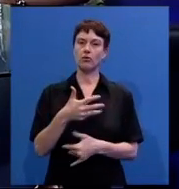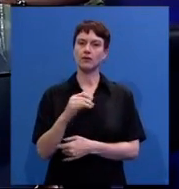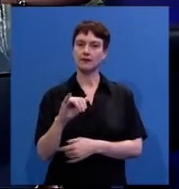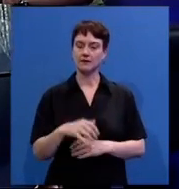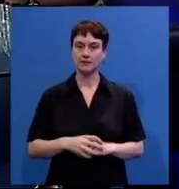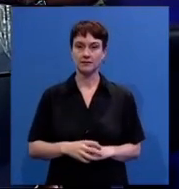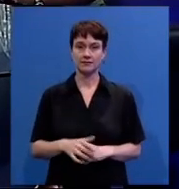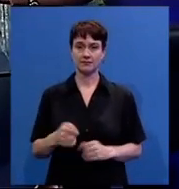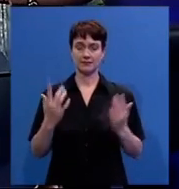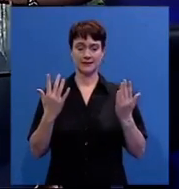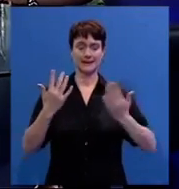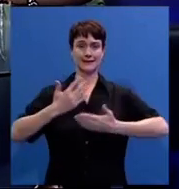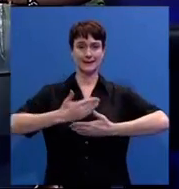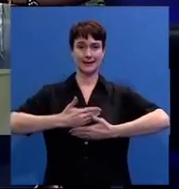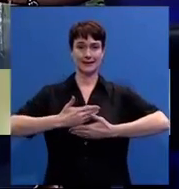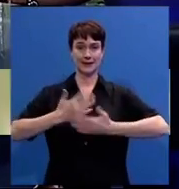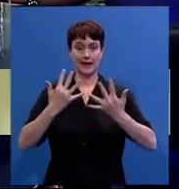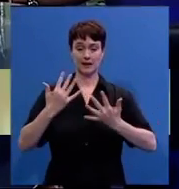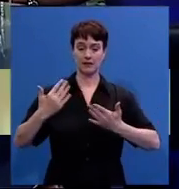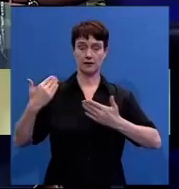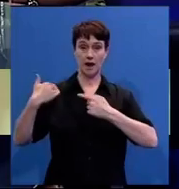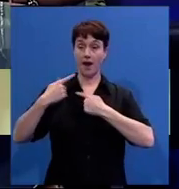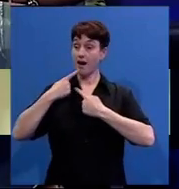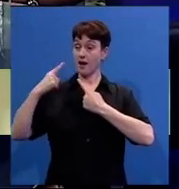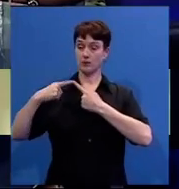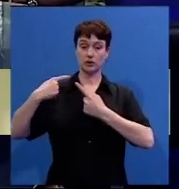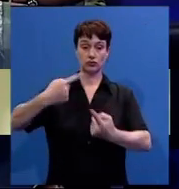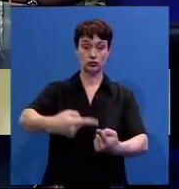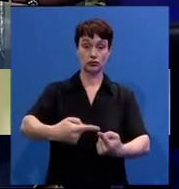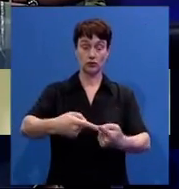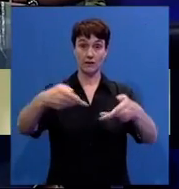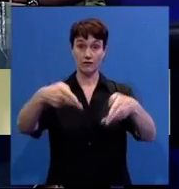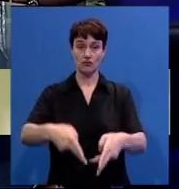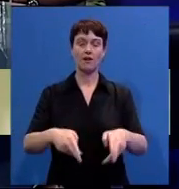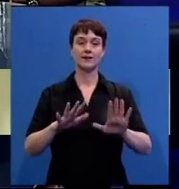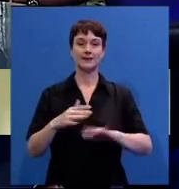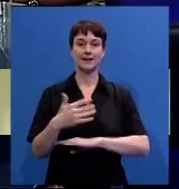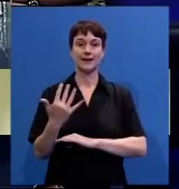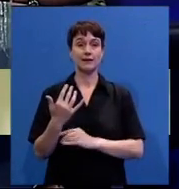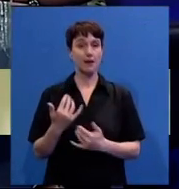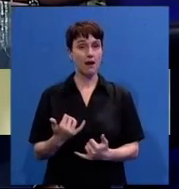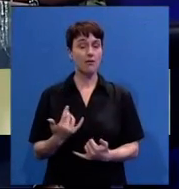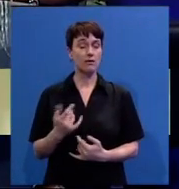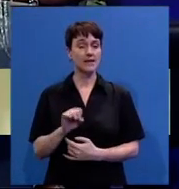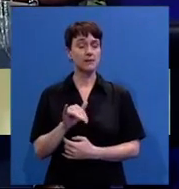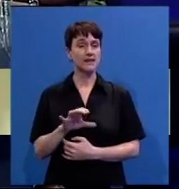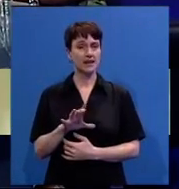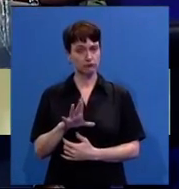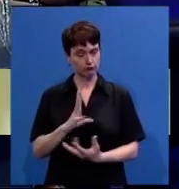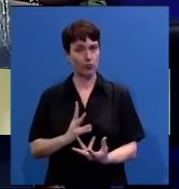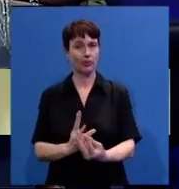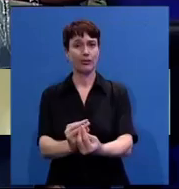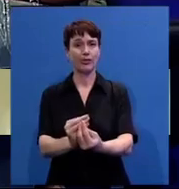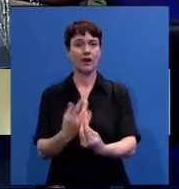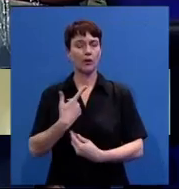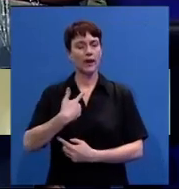these 10 days between the announcement and the funeral, the SABC has embarked upon a journey with you, fellow South Africans, as we